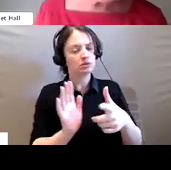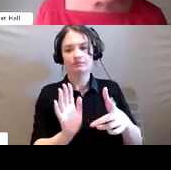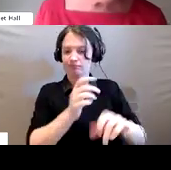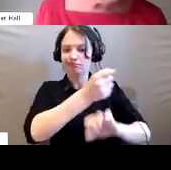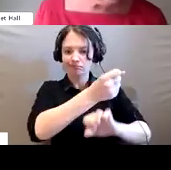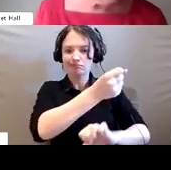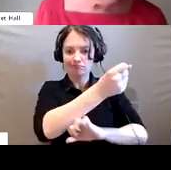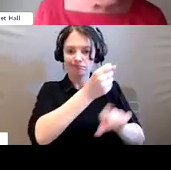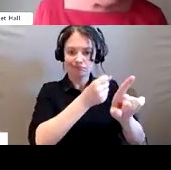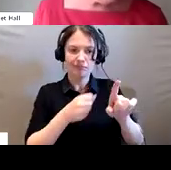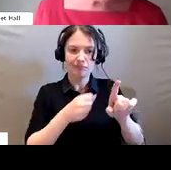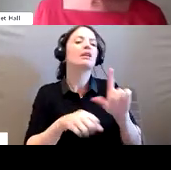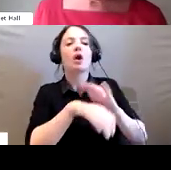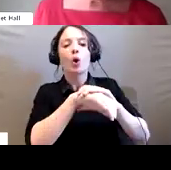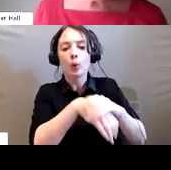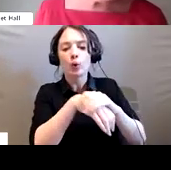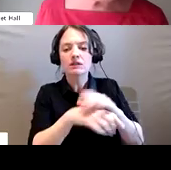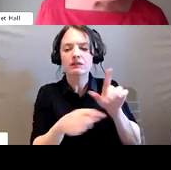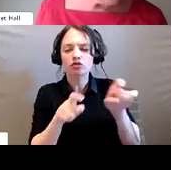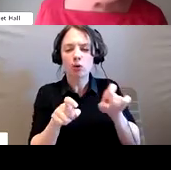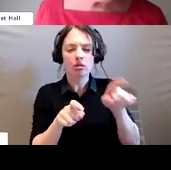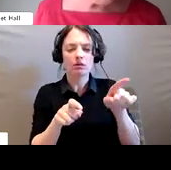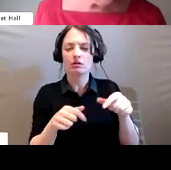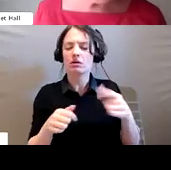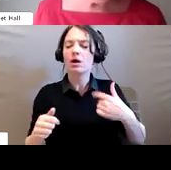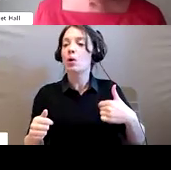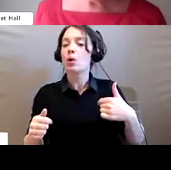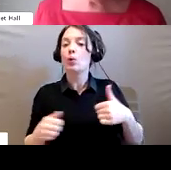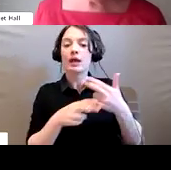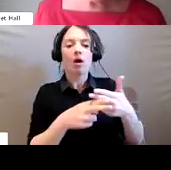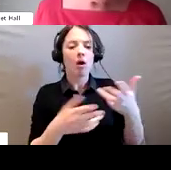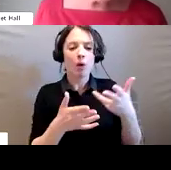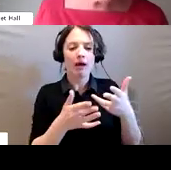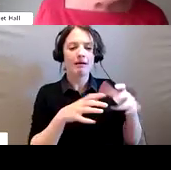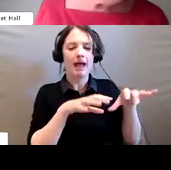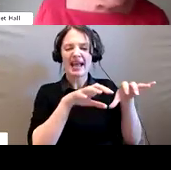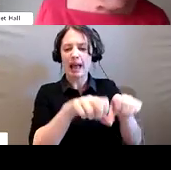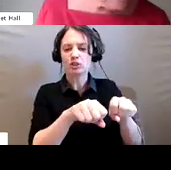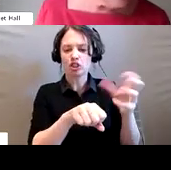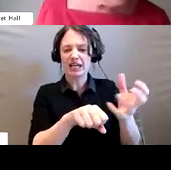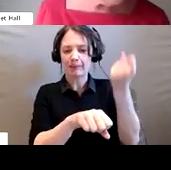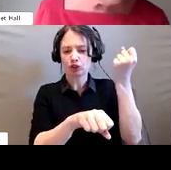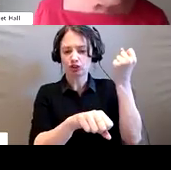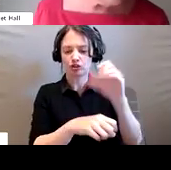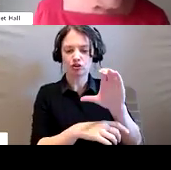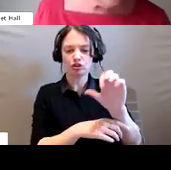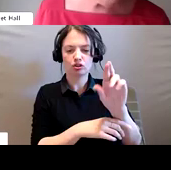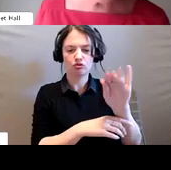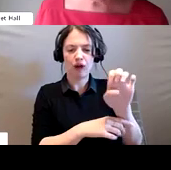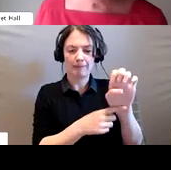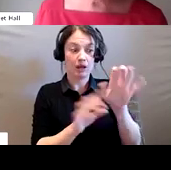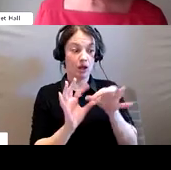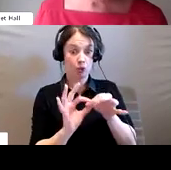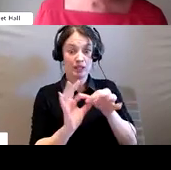of coercive control as what's been called a capture crime, in which the relationship